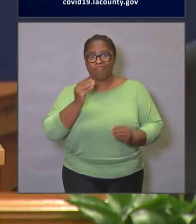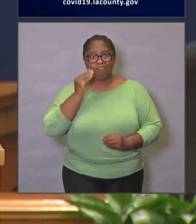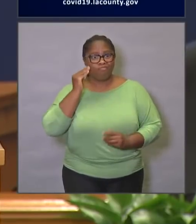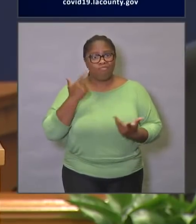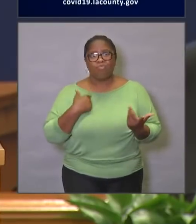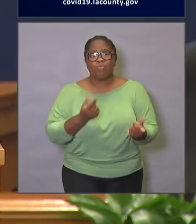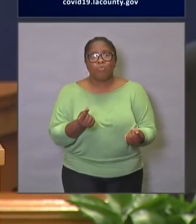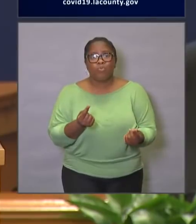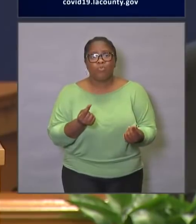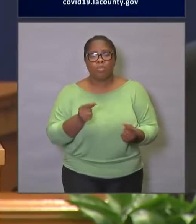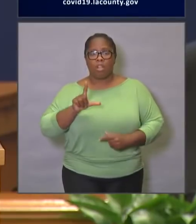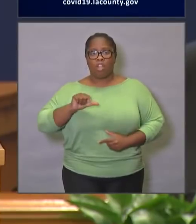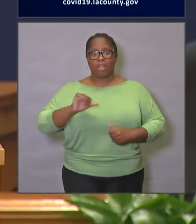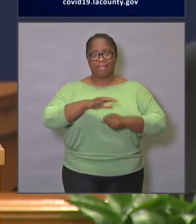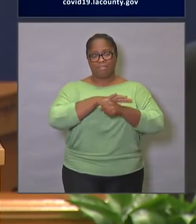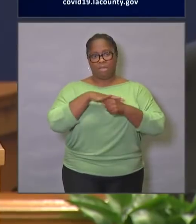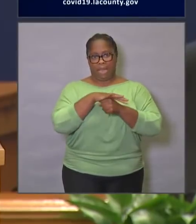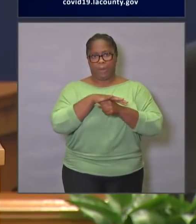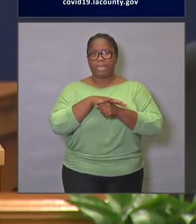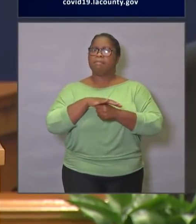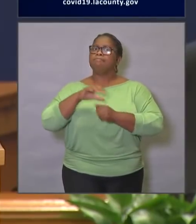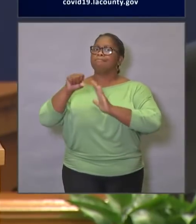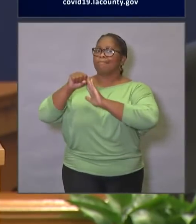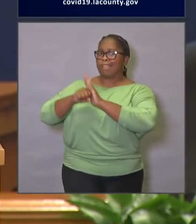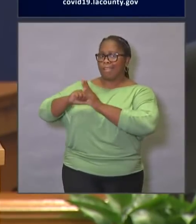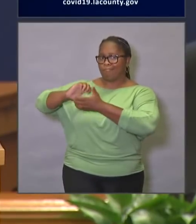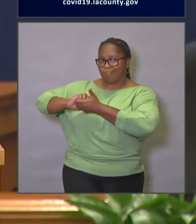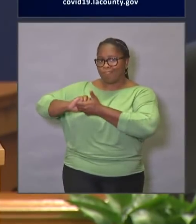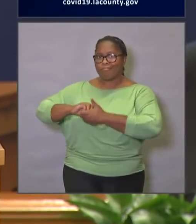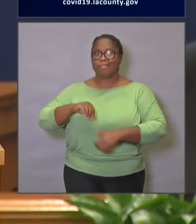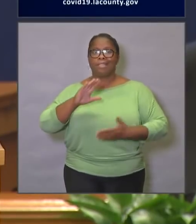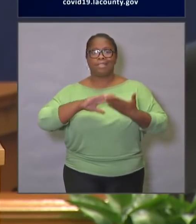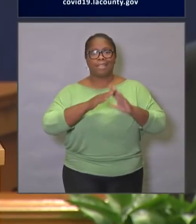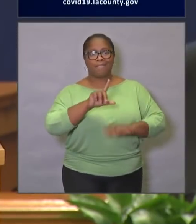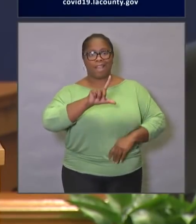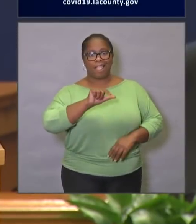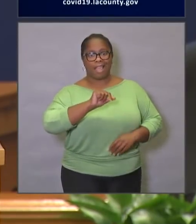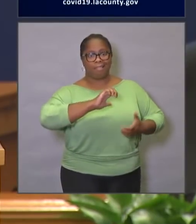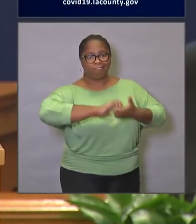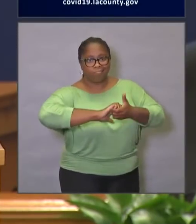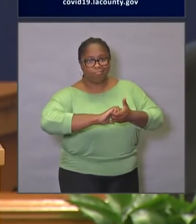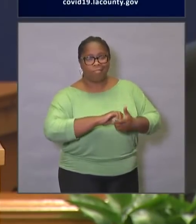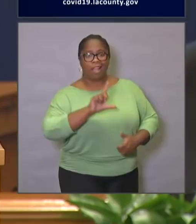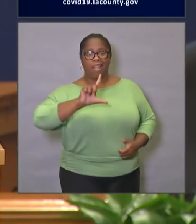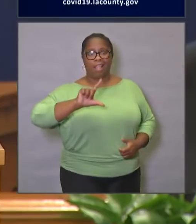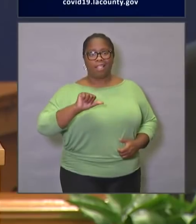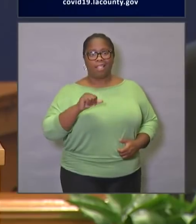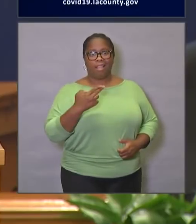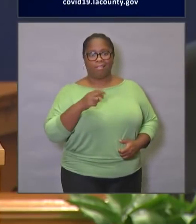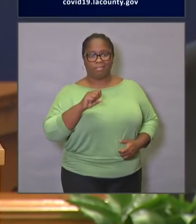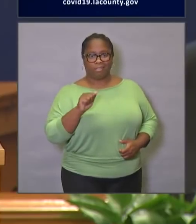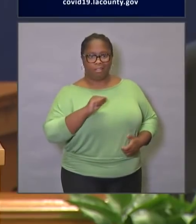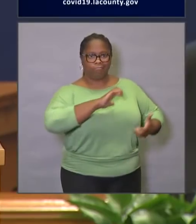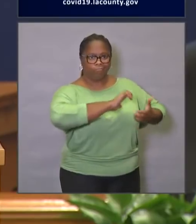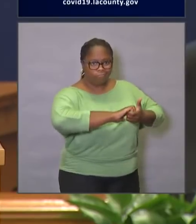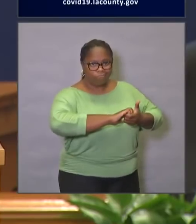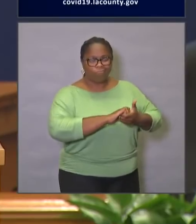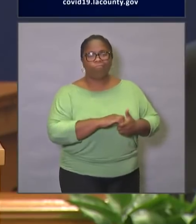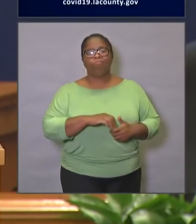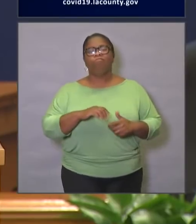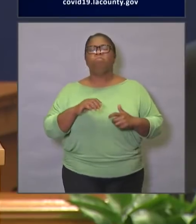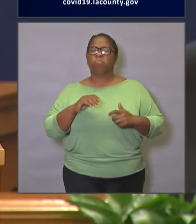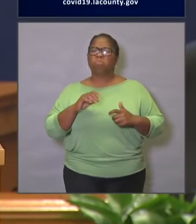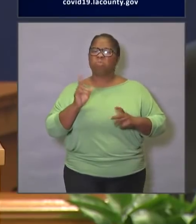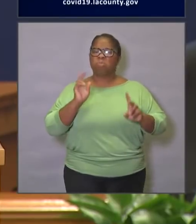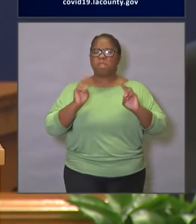County, in close partnership with the state, the City of LA, LAHSA, and our network of homeless service providers, has implemented a